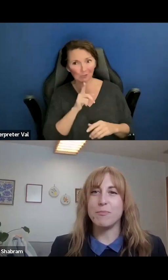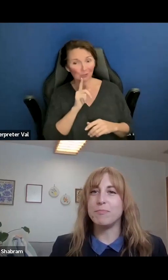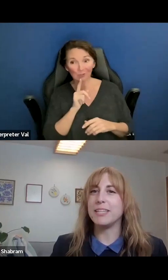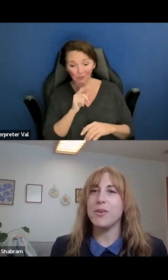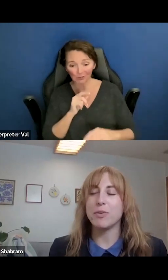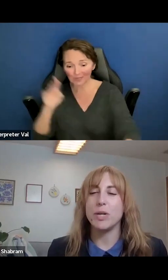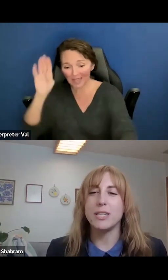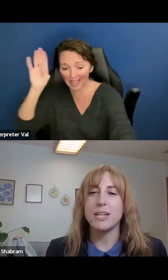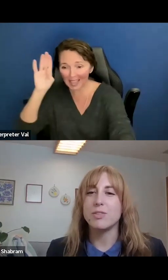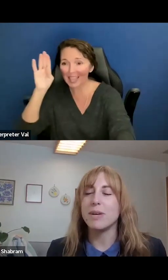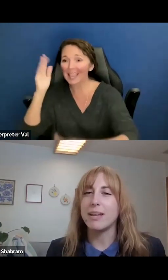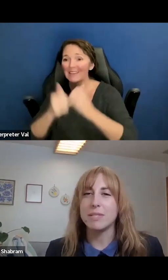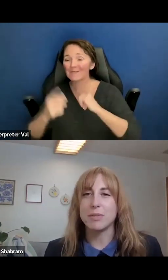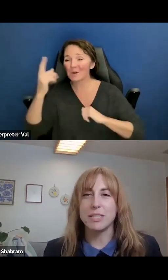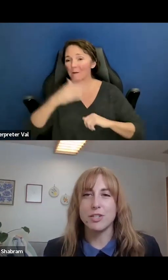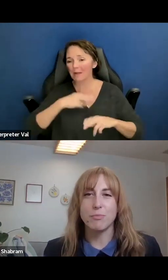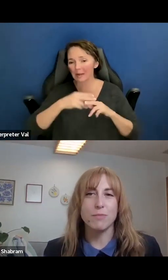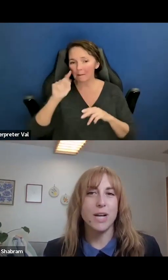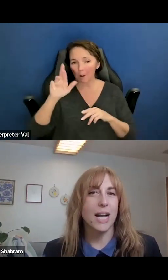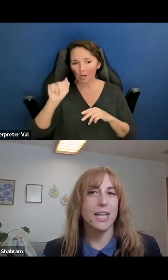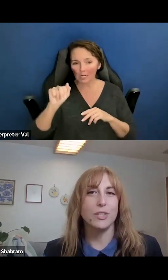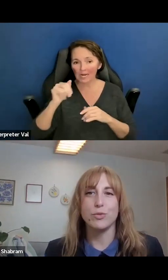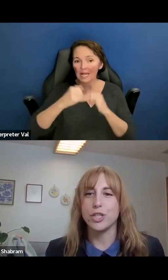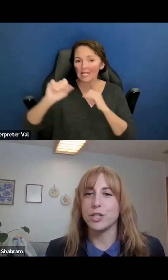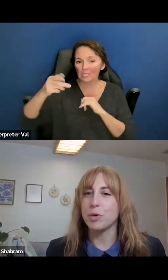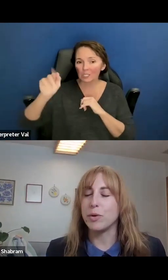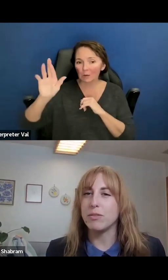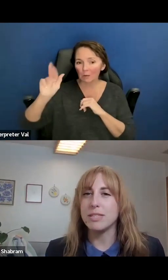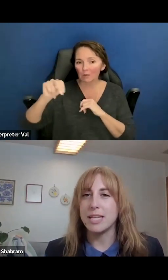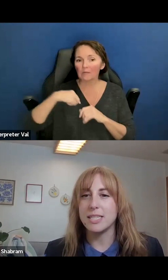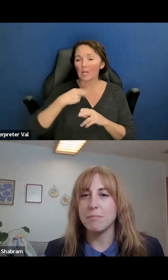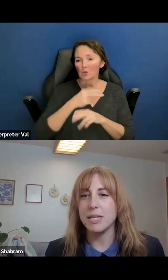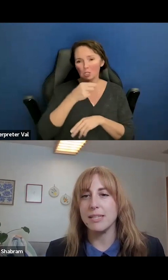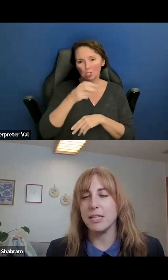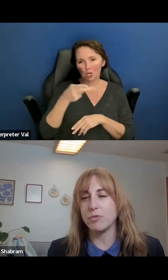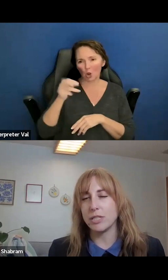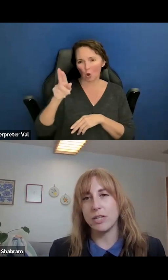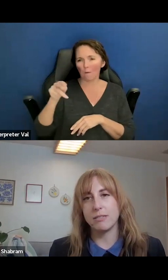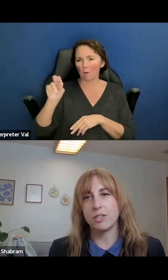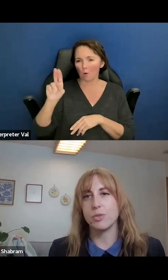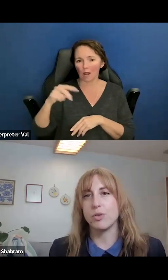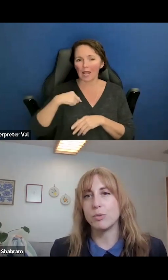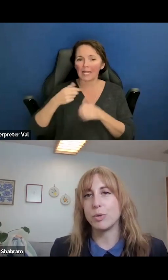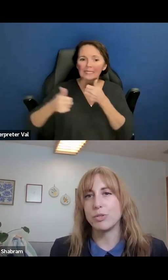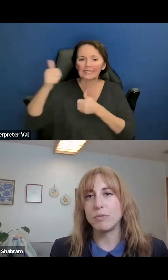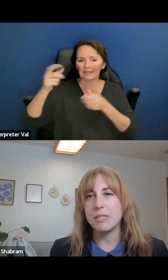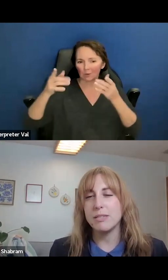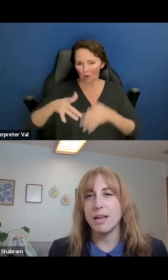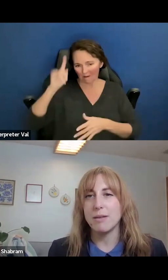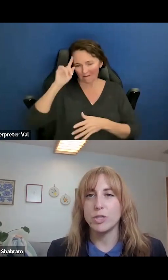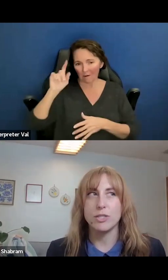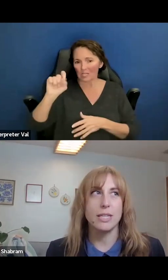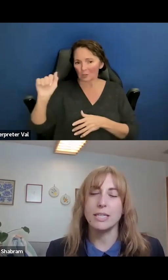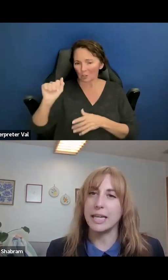Sure. Hello, everyone. So my name is Martina Shabram. I use she, her pronouns, and I'm the Executive Director at Sexual Assault Support